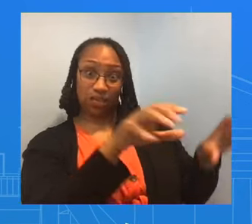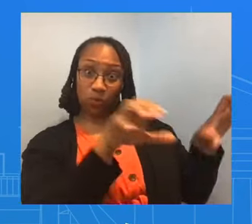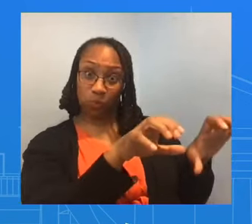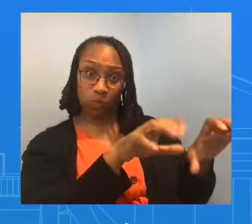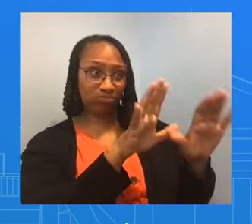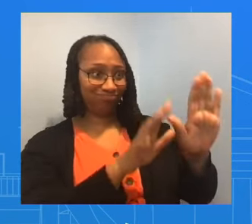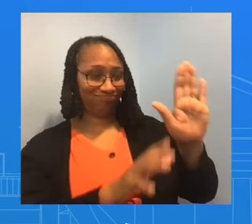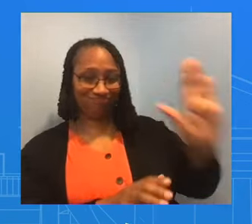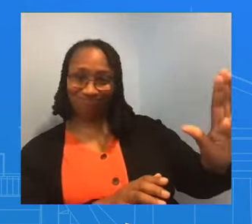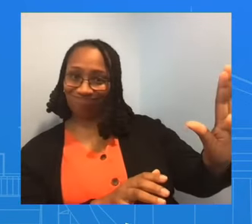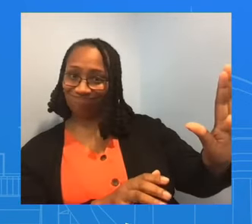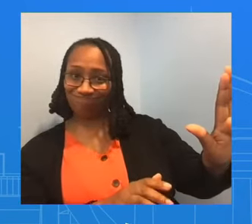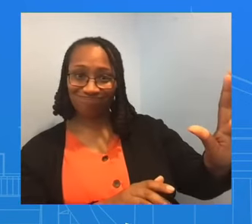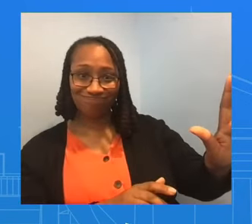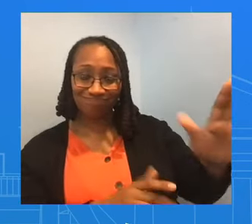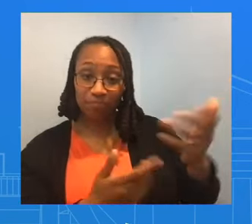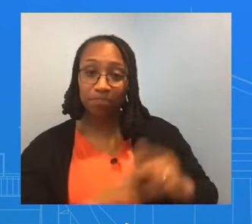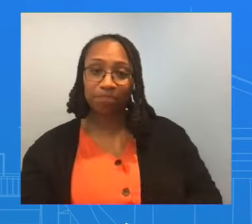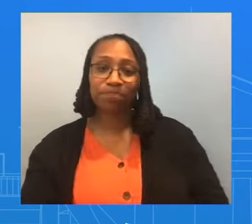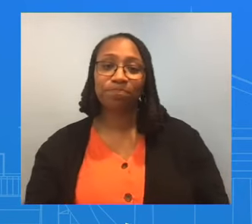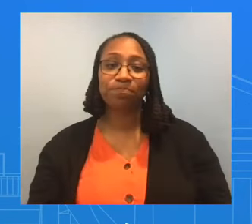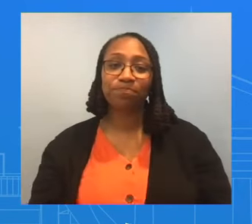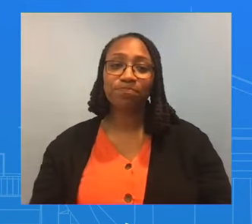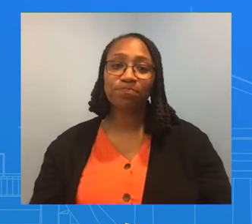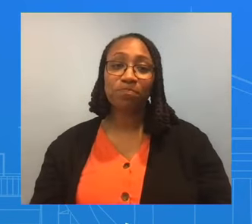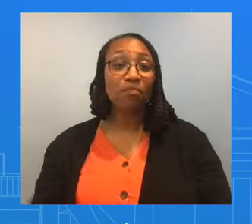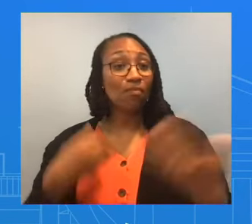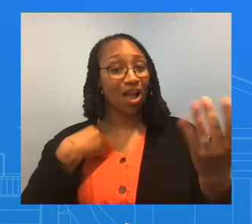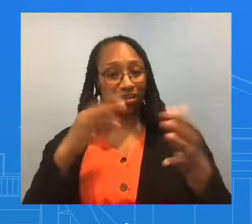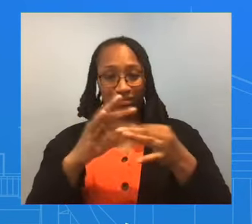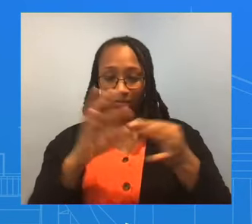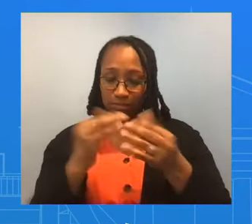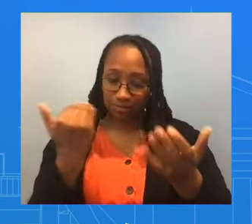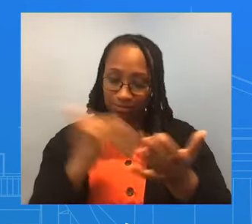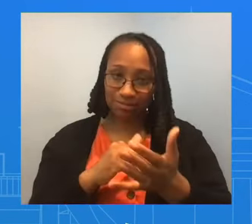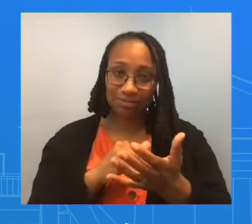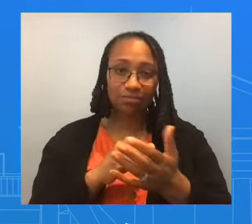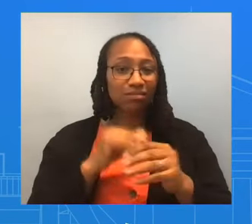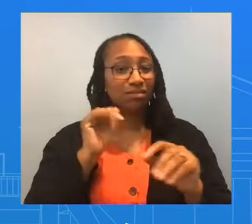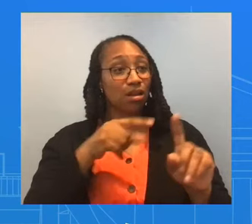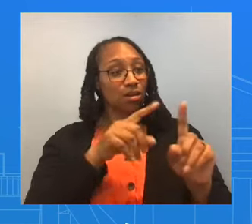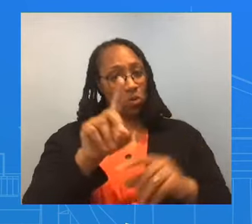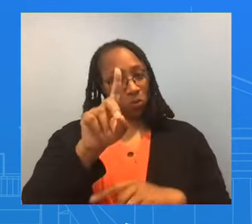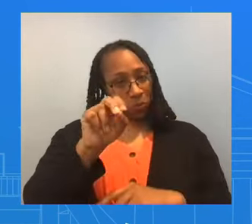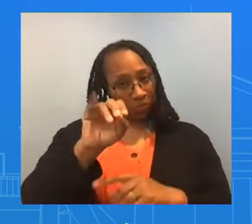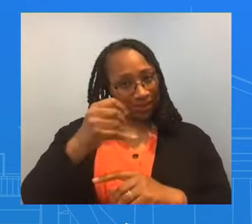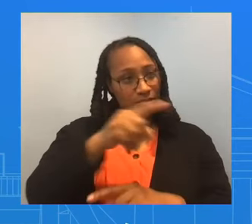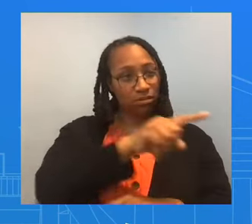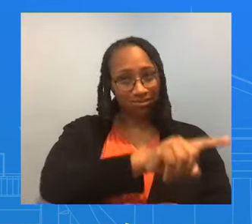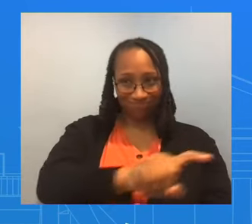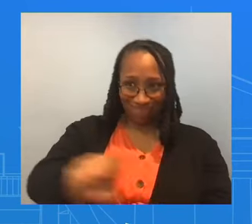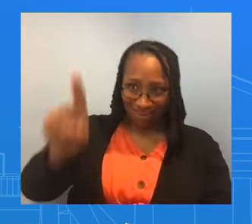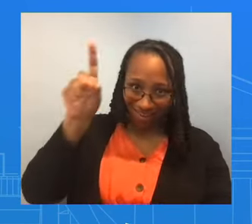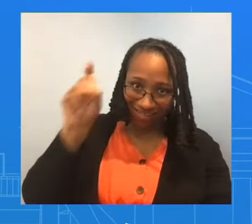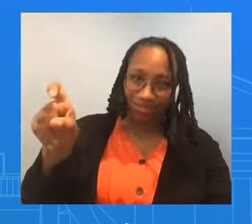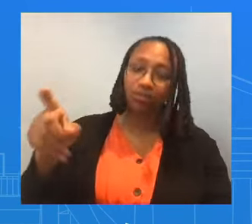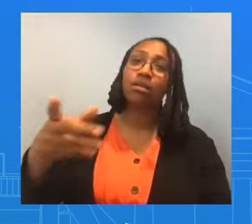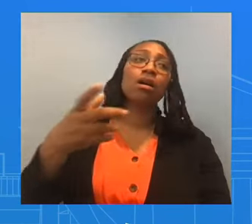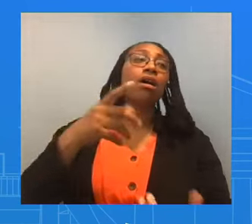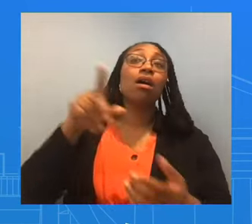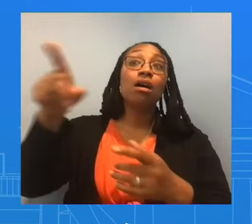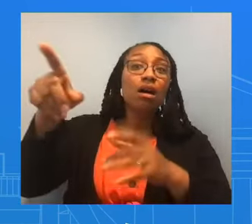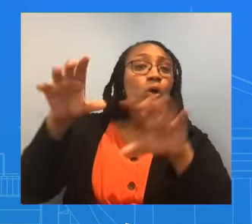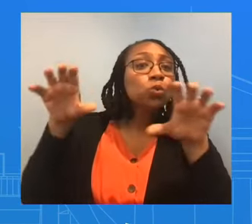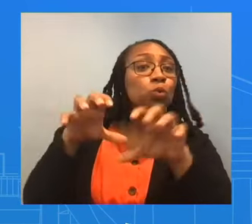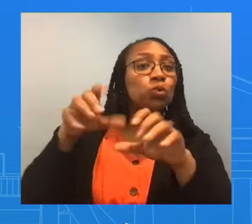restoring certainly the integrity of the Department of Justice, and that is something that's important to this president, and I'm going to just leave it there. I'm just not